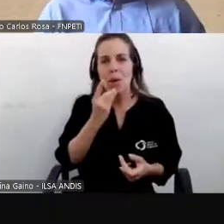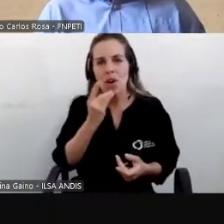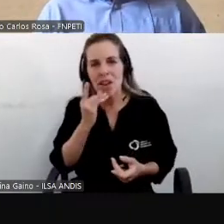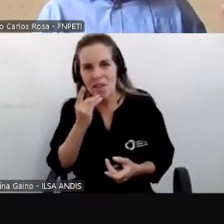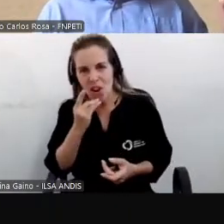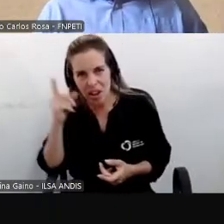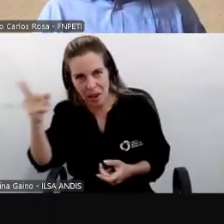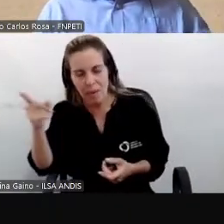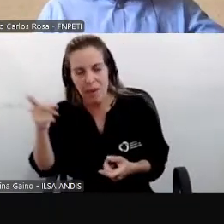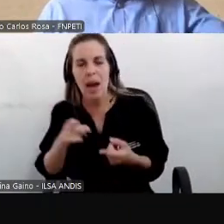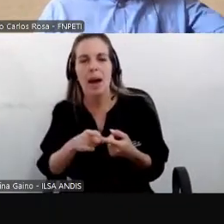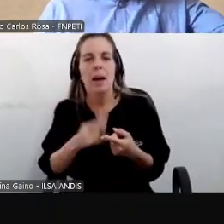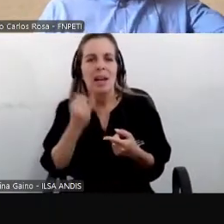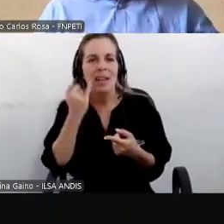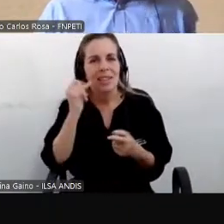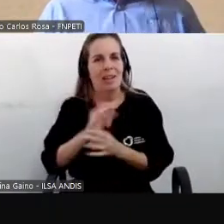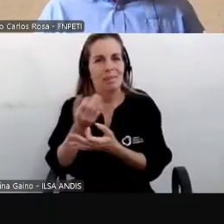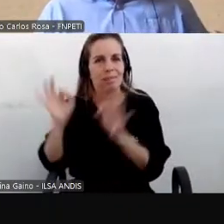Bolivia.